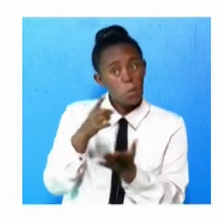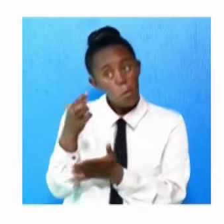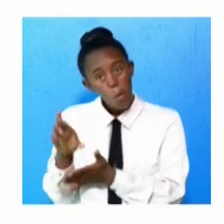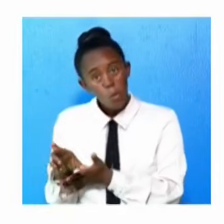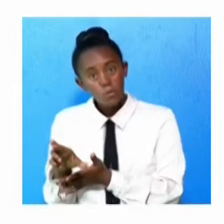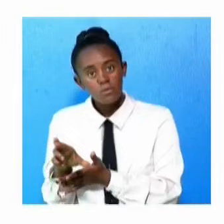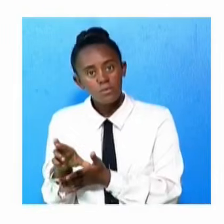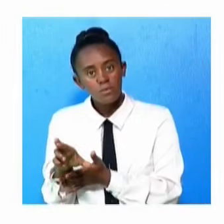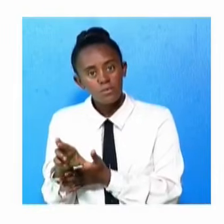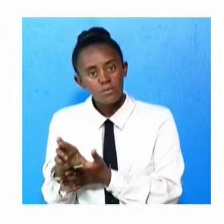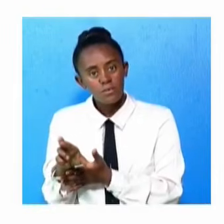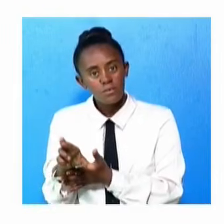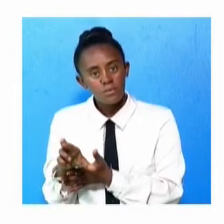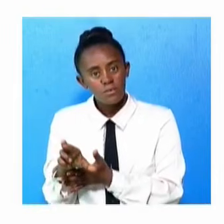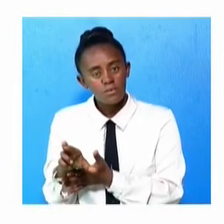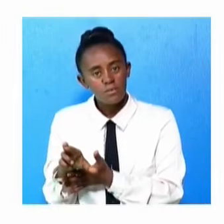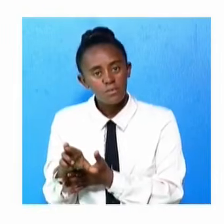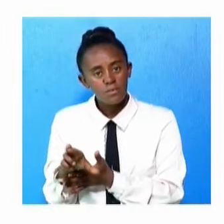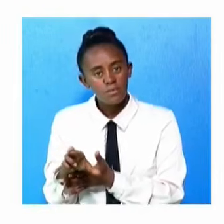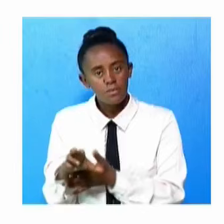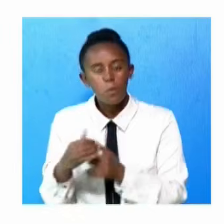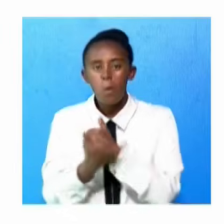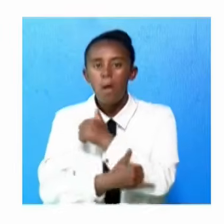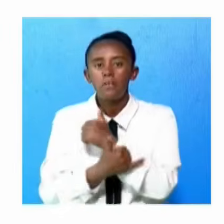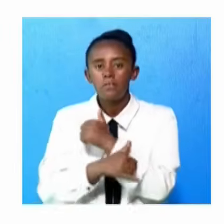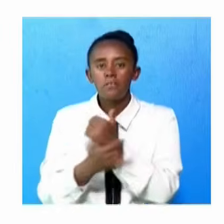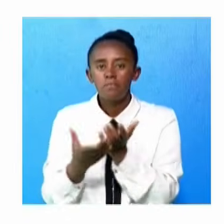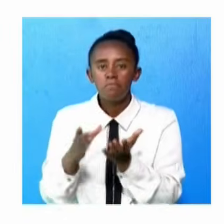or to live in the country?